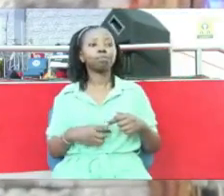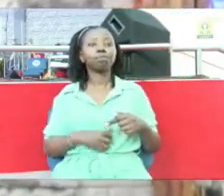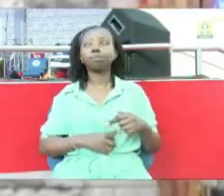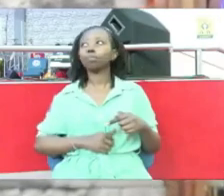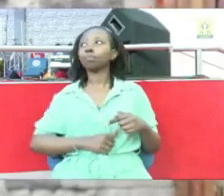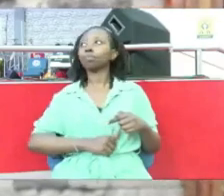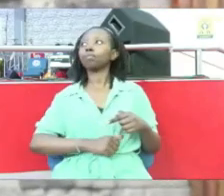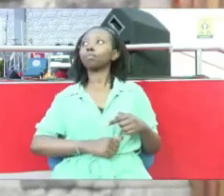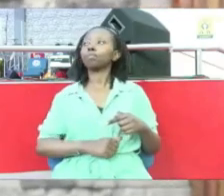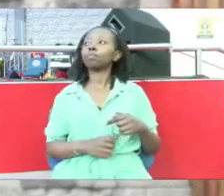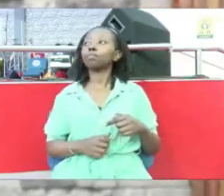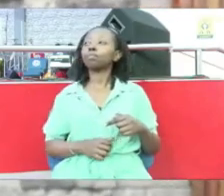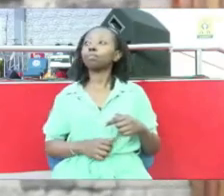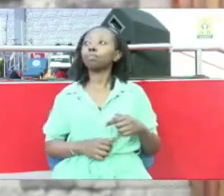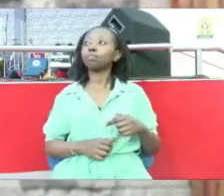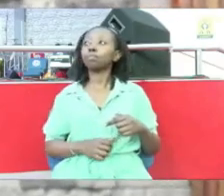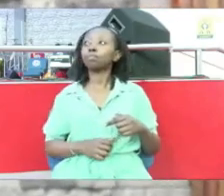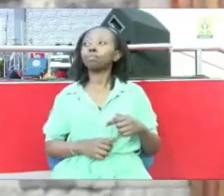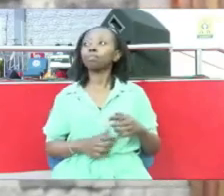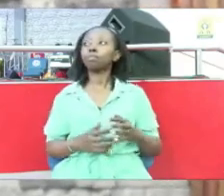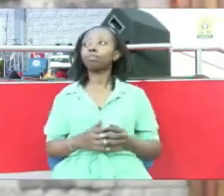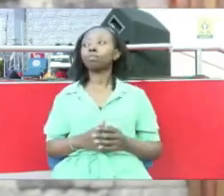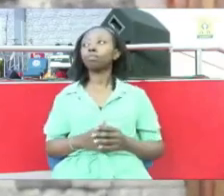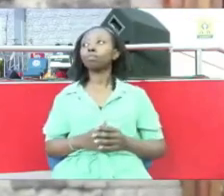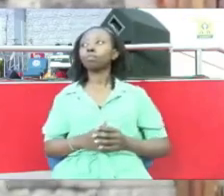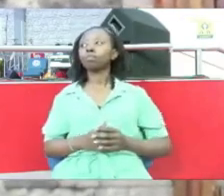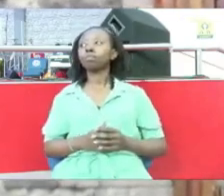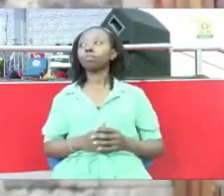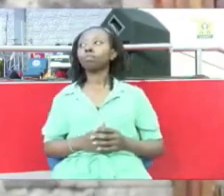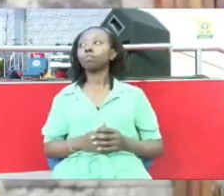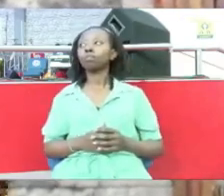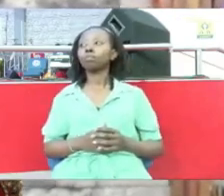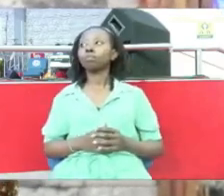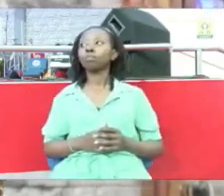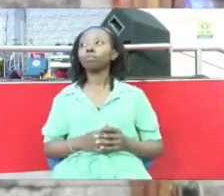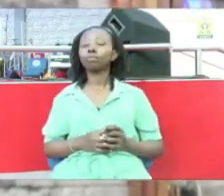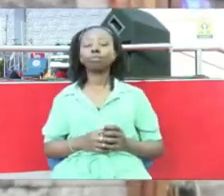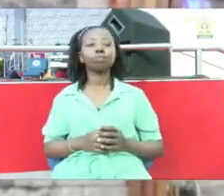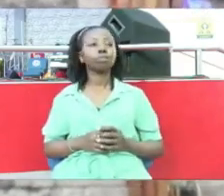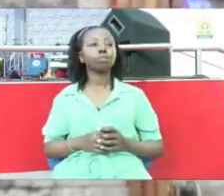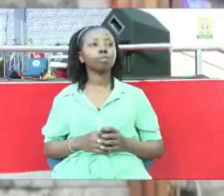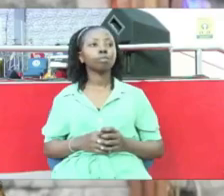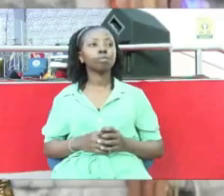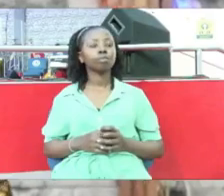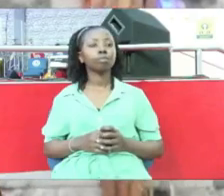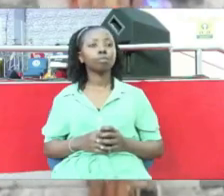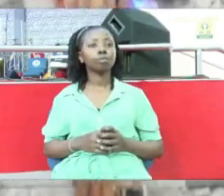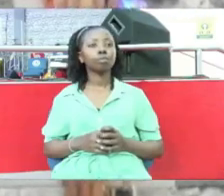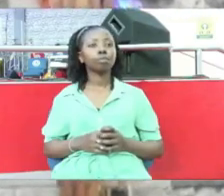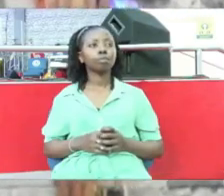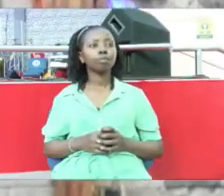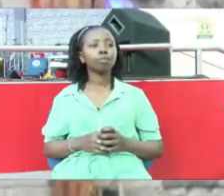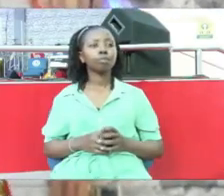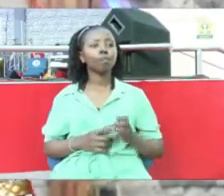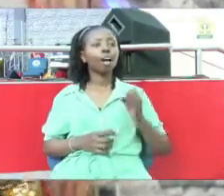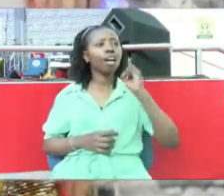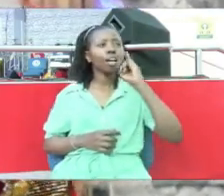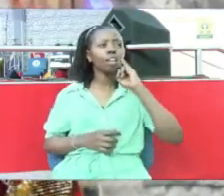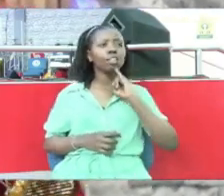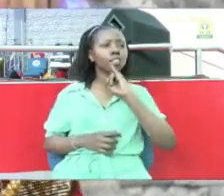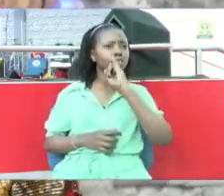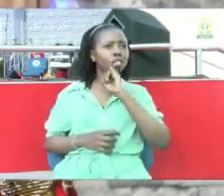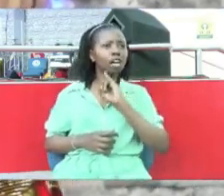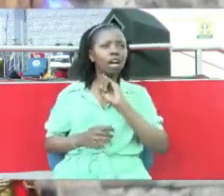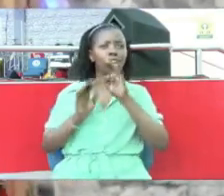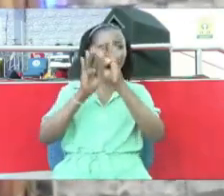kudumu nafasi ni mwa Bwana na nafasi ya kukomboa wana wa Israeli kajitokeza. Isaiah, if you read the book